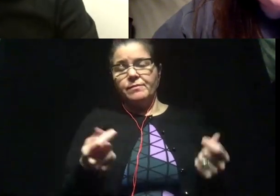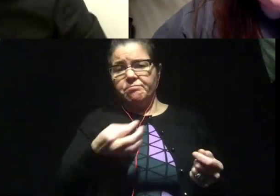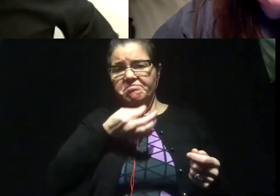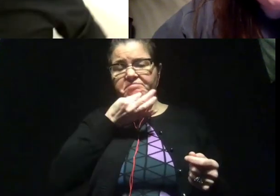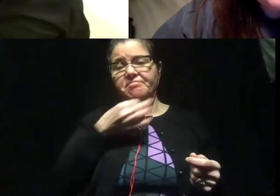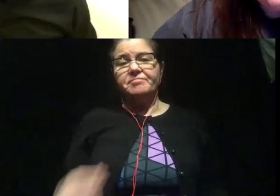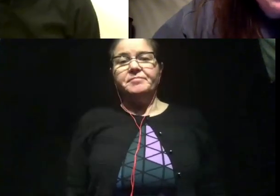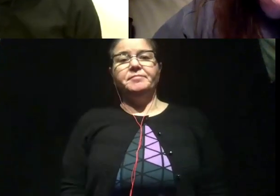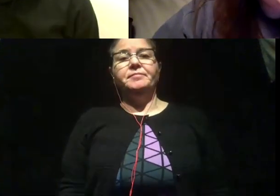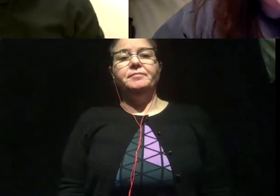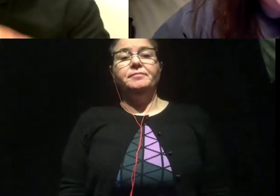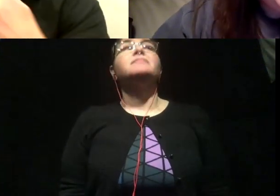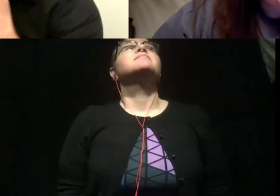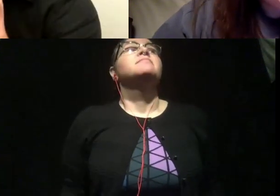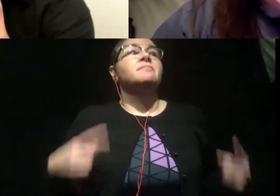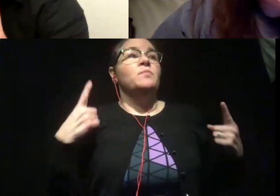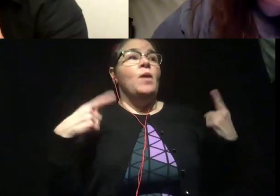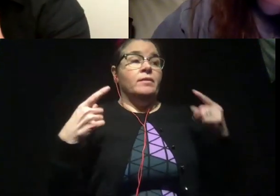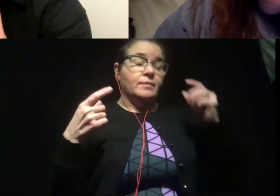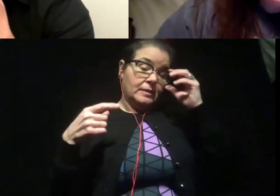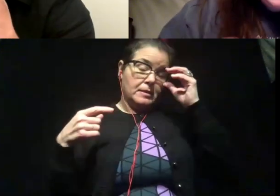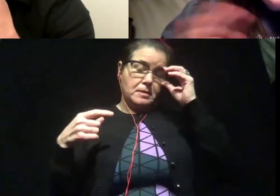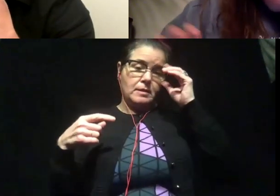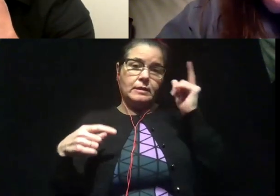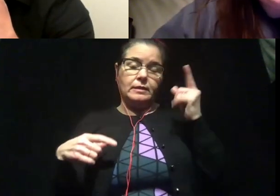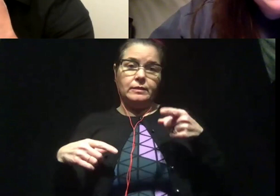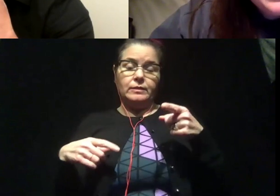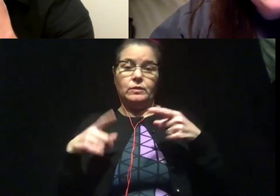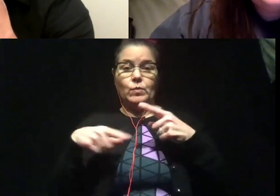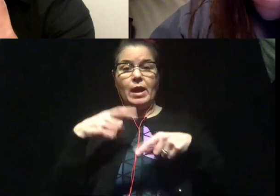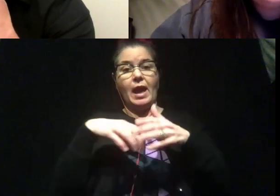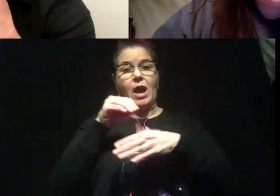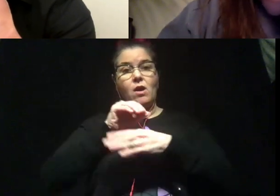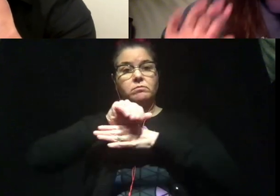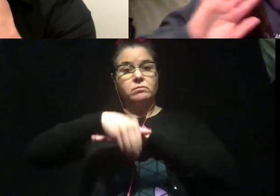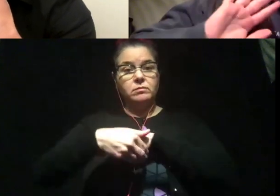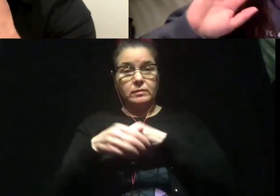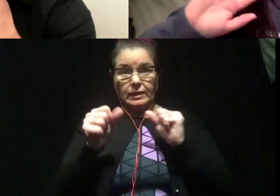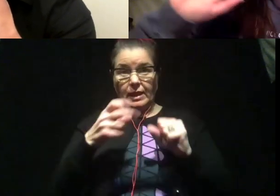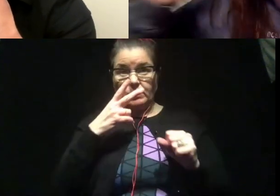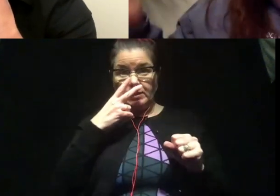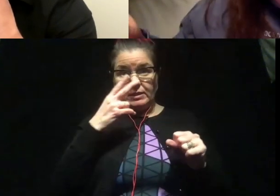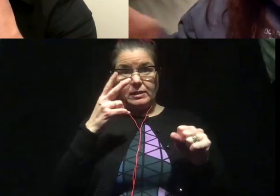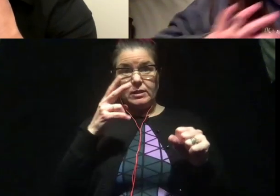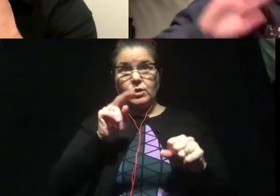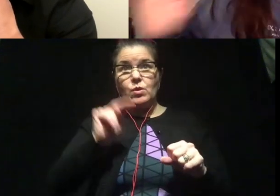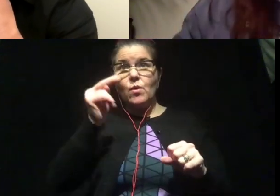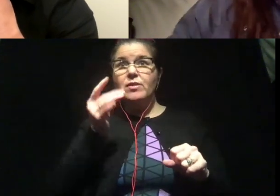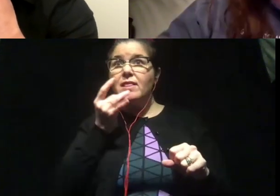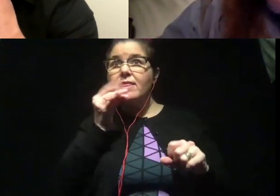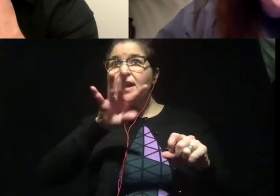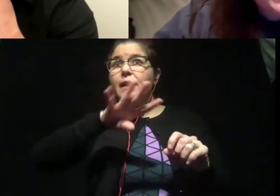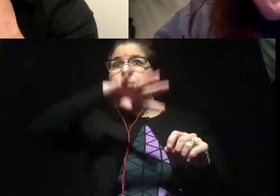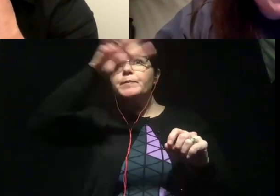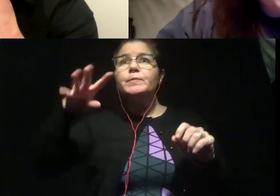like that. That's wild. When you're out at night, can you see like the northern lights and like a ton